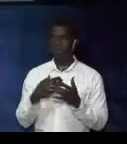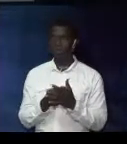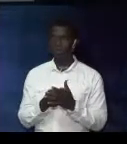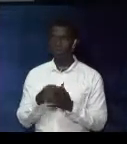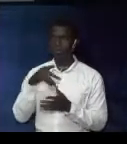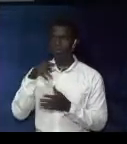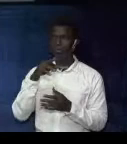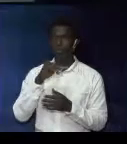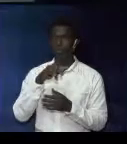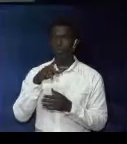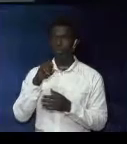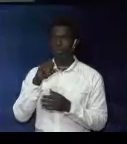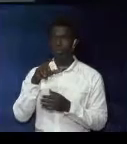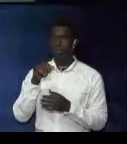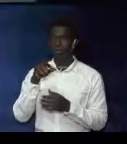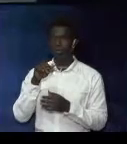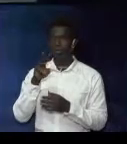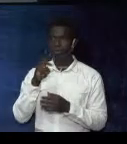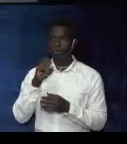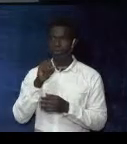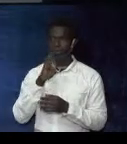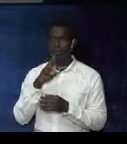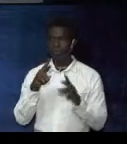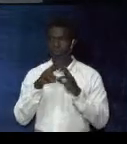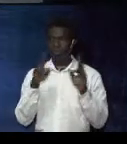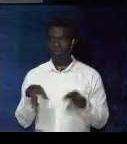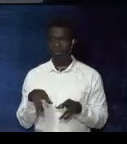or none of the two is correct. Think.